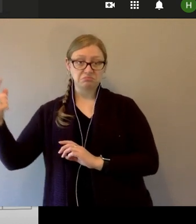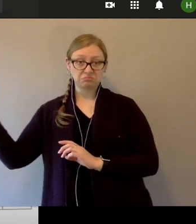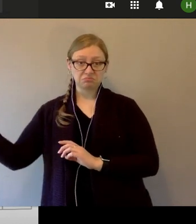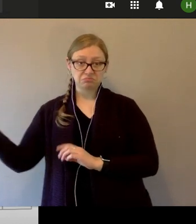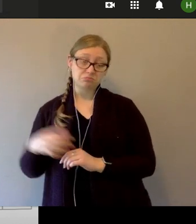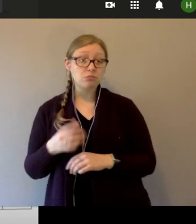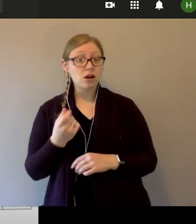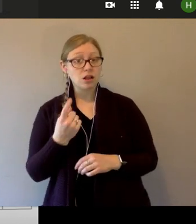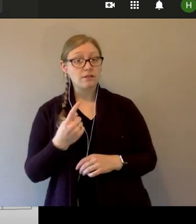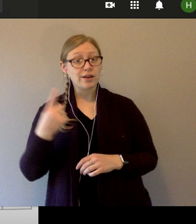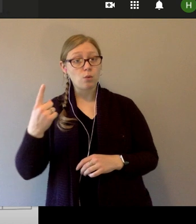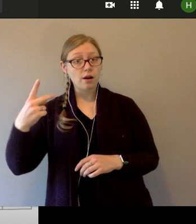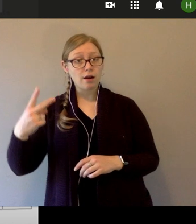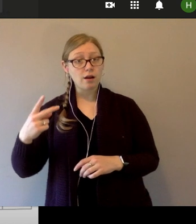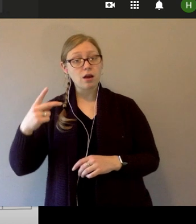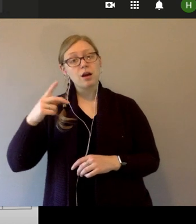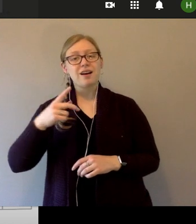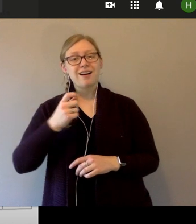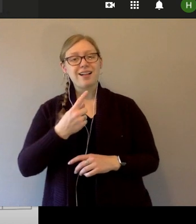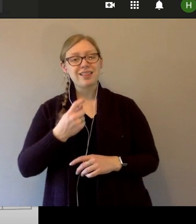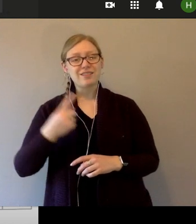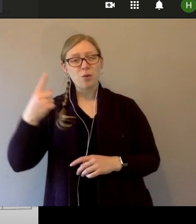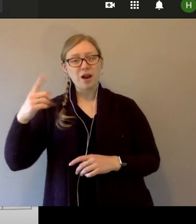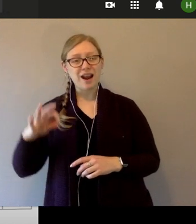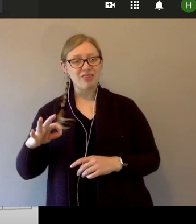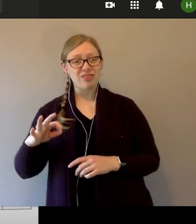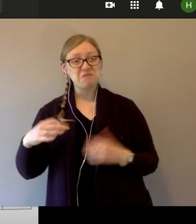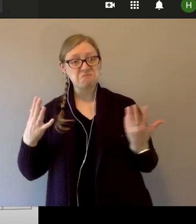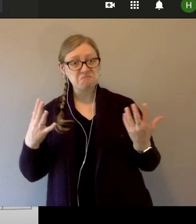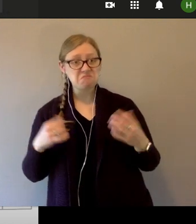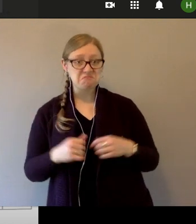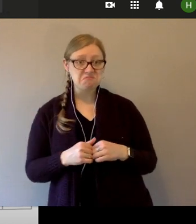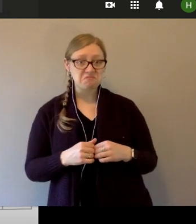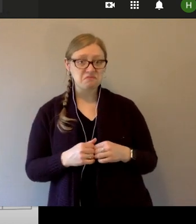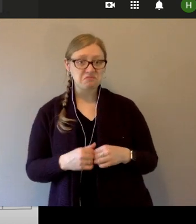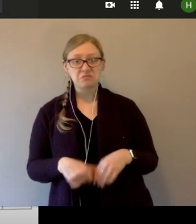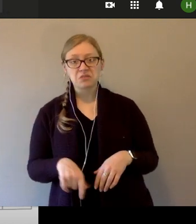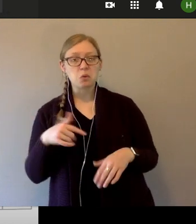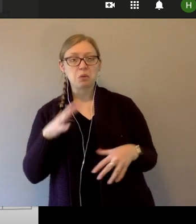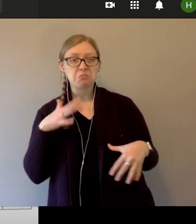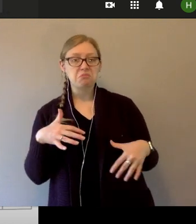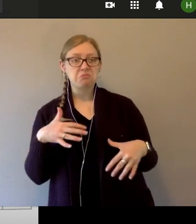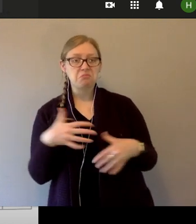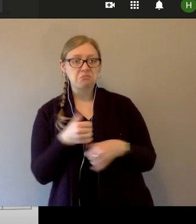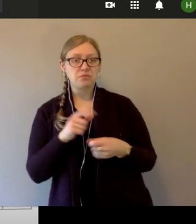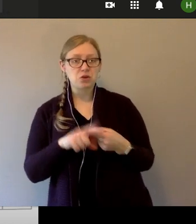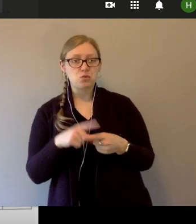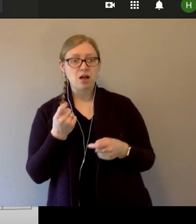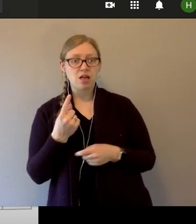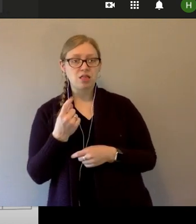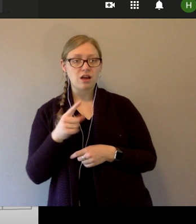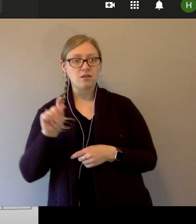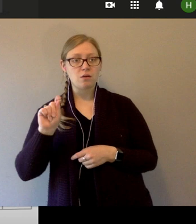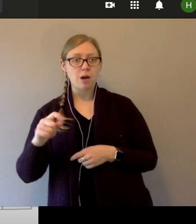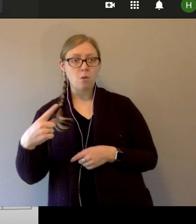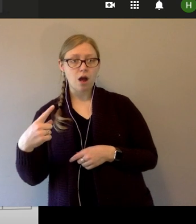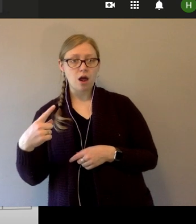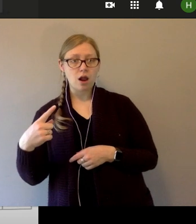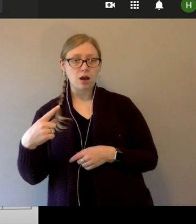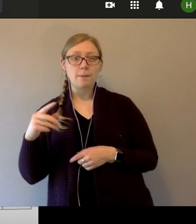so, it keeps going. So we're going to just say 11.1. So this is